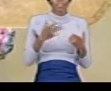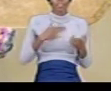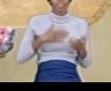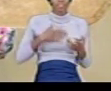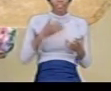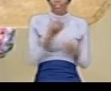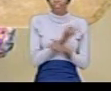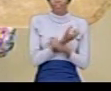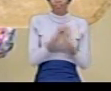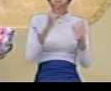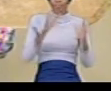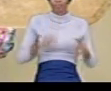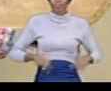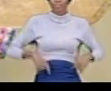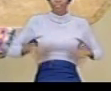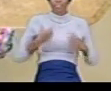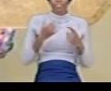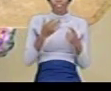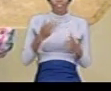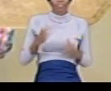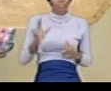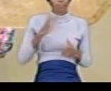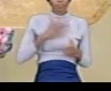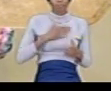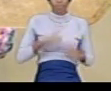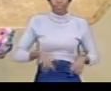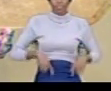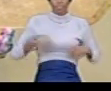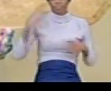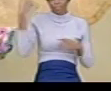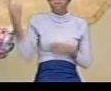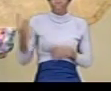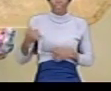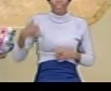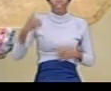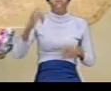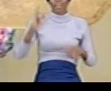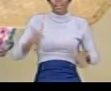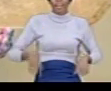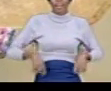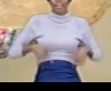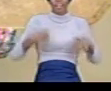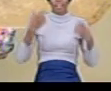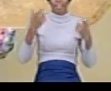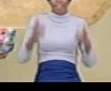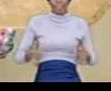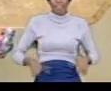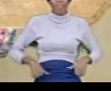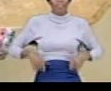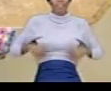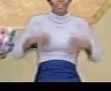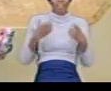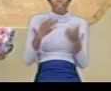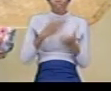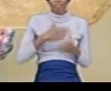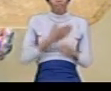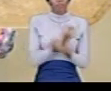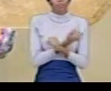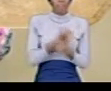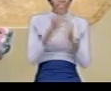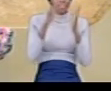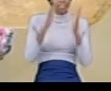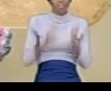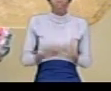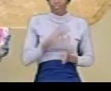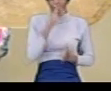My Savior is alive, alive forevermore. Alive, alive.